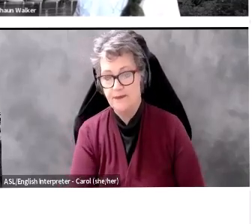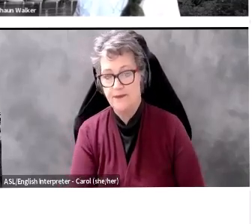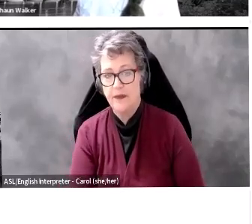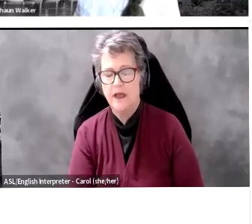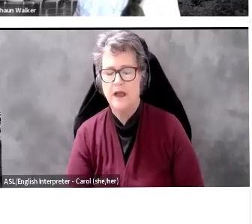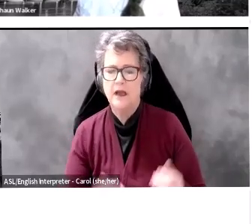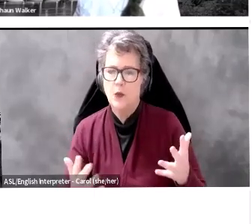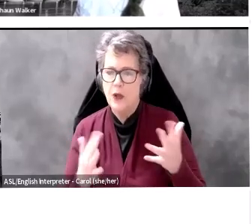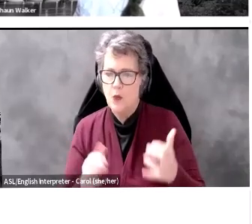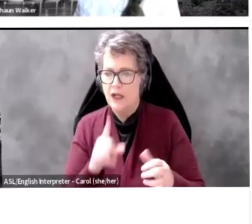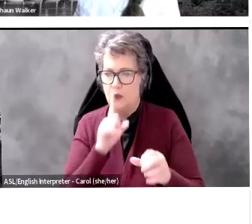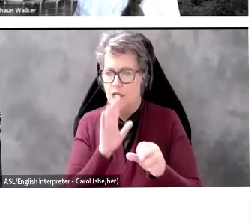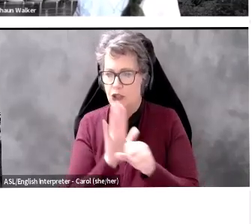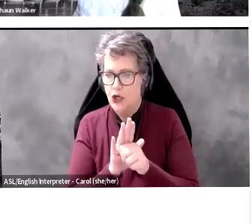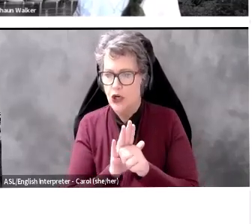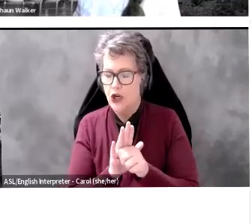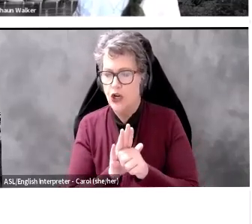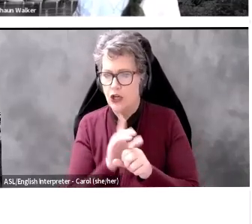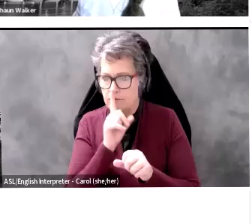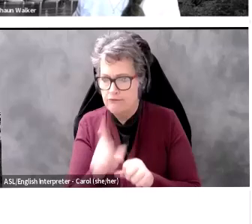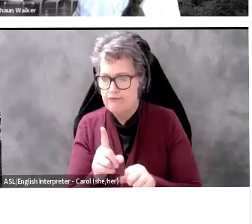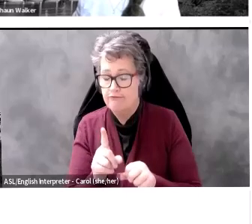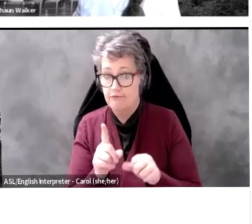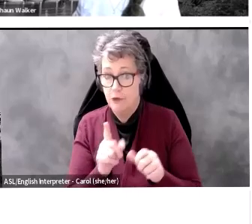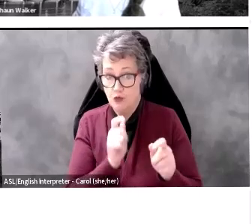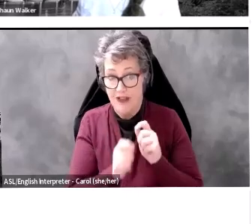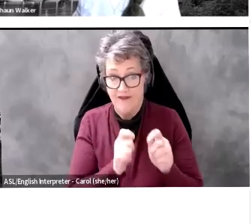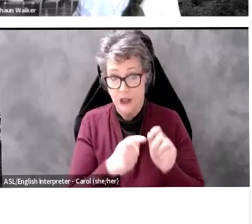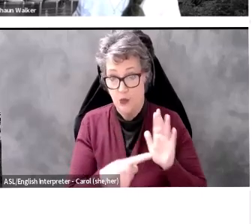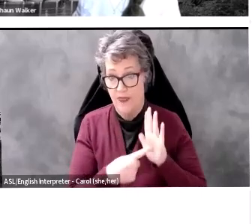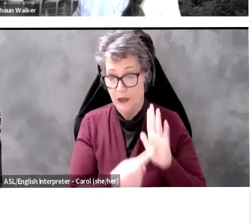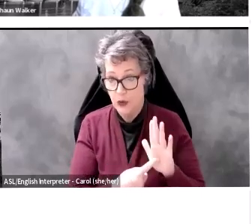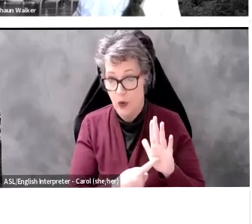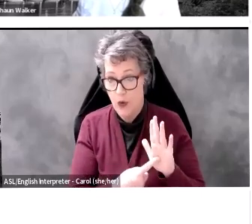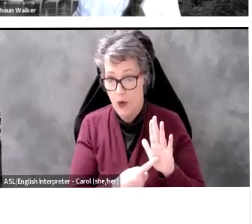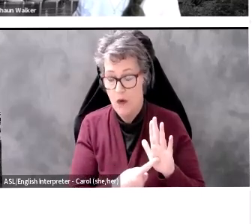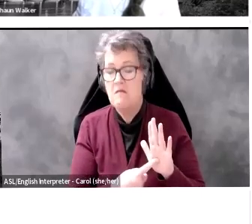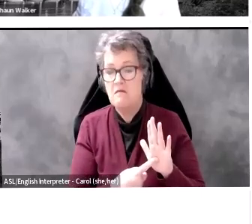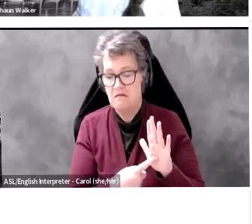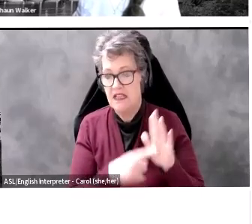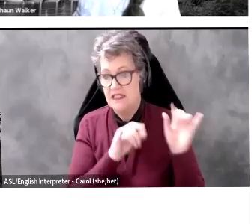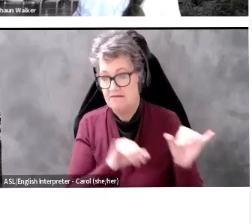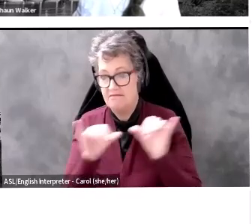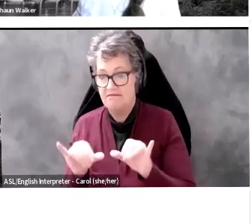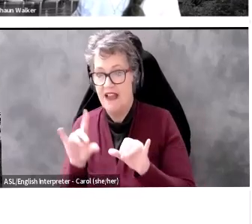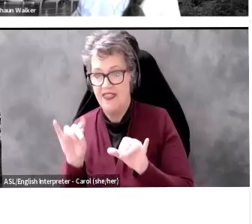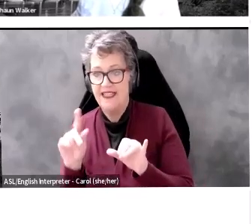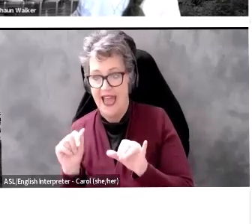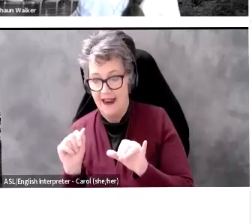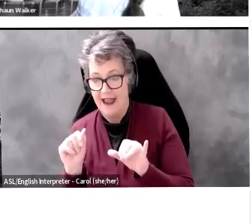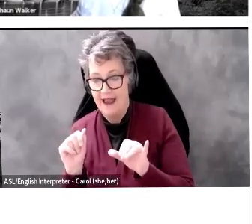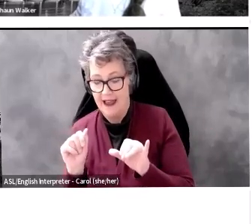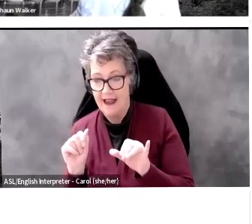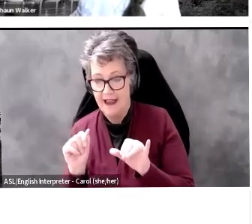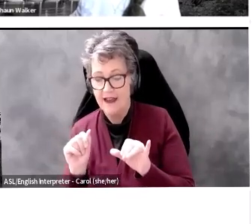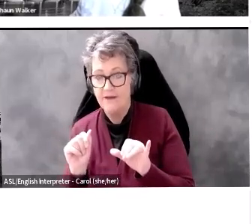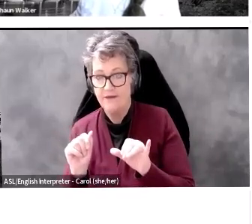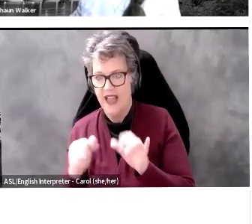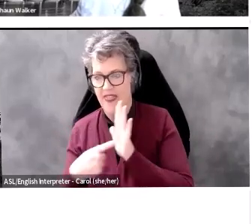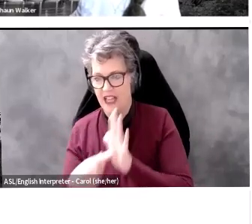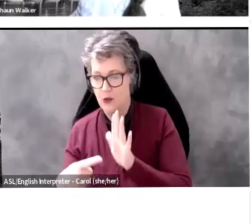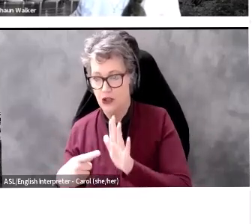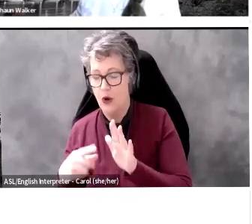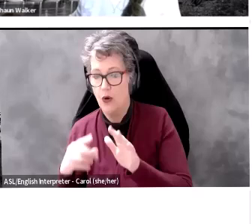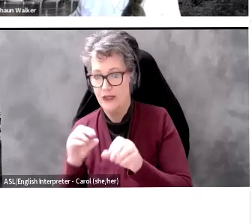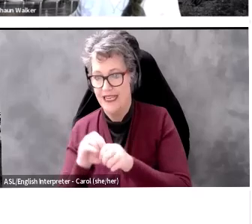to ensure that what your revisions show are what is your data, or what's reflective